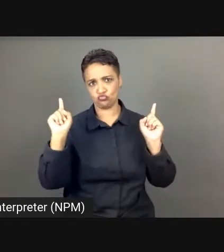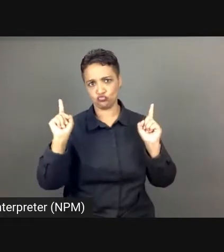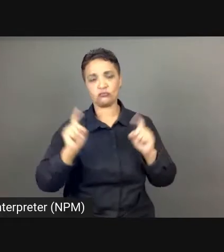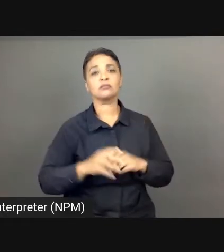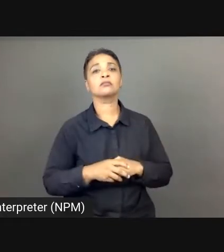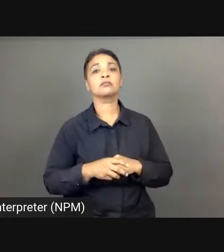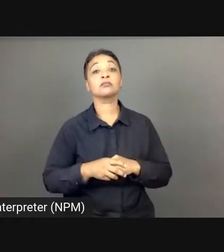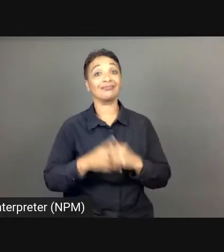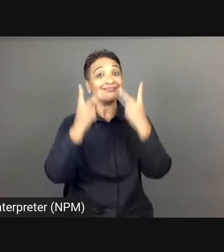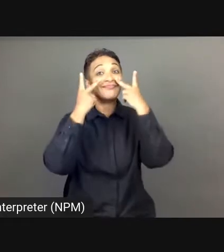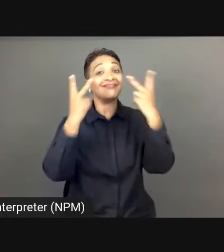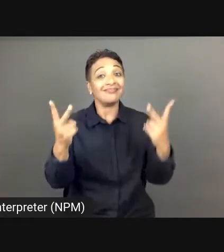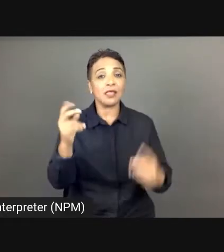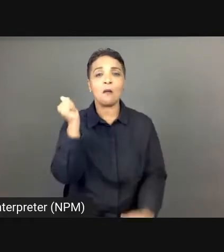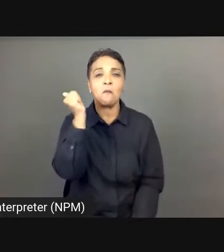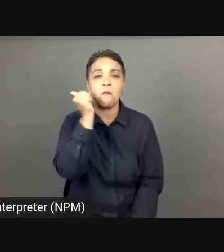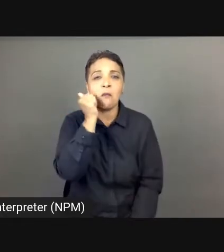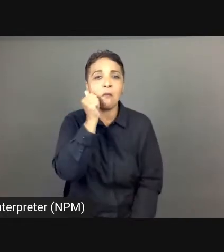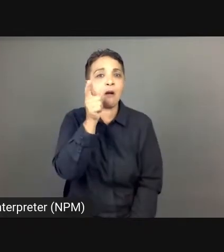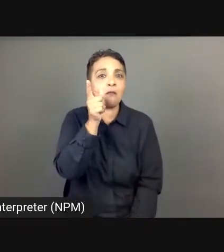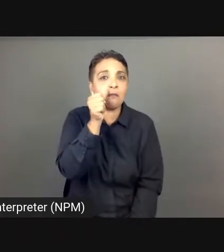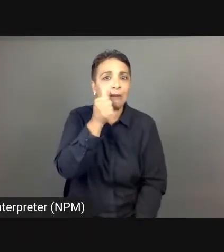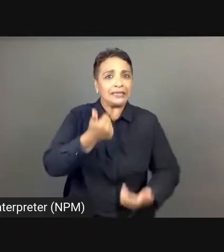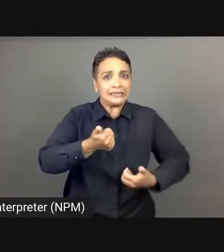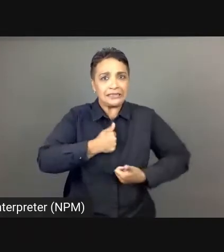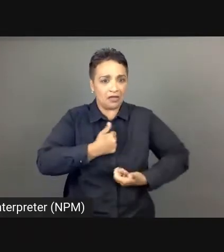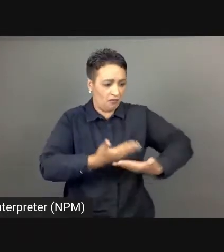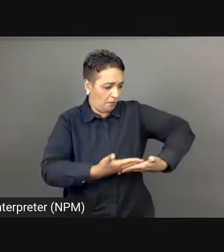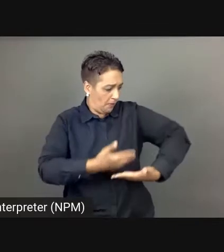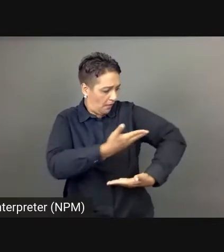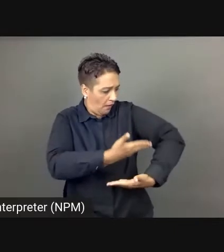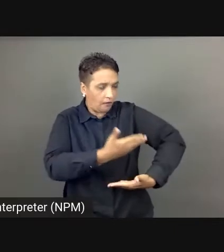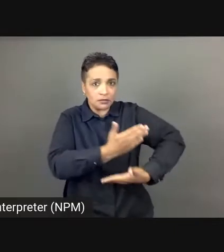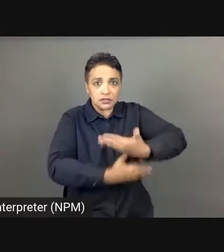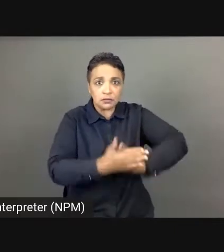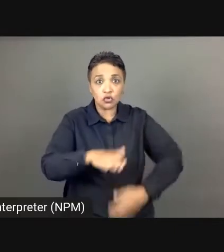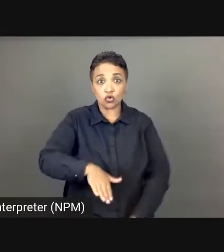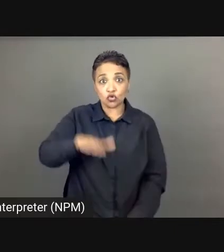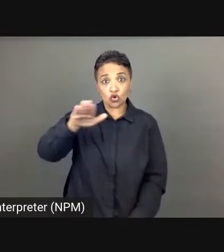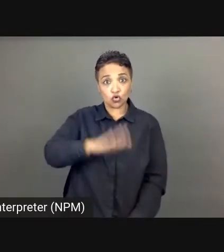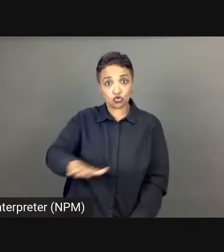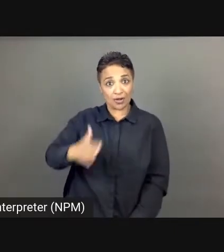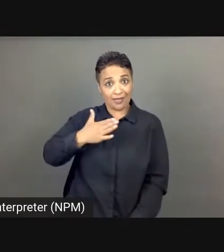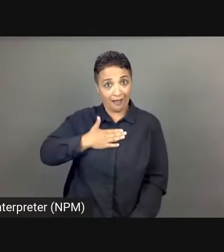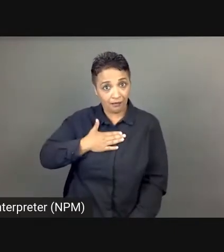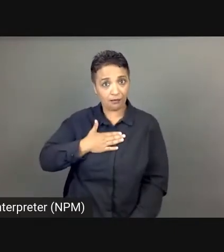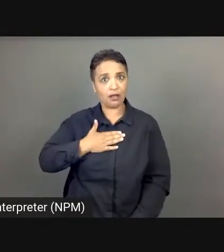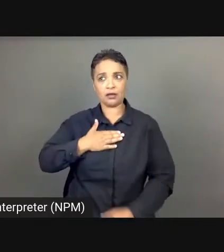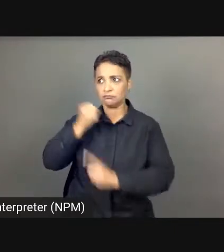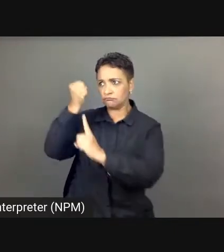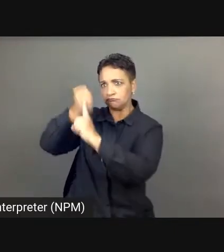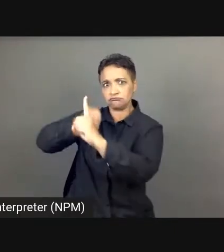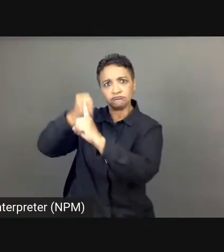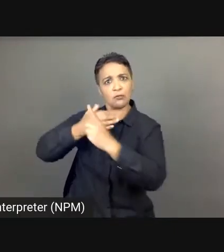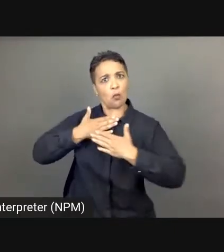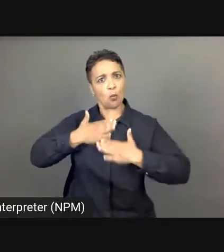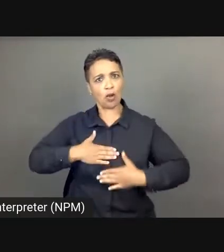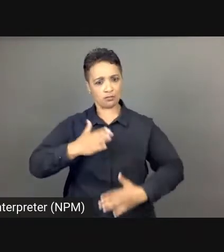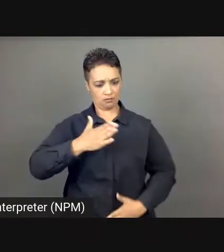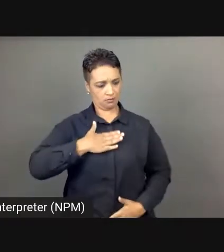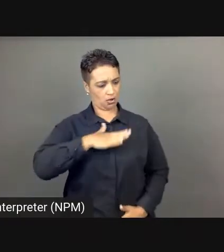parents beginning to advocate for their children, that they want these children to have an equal opportunity at